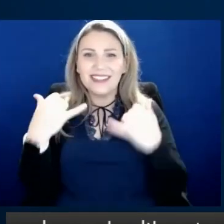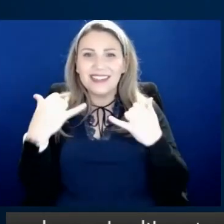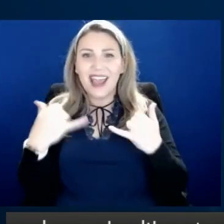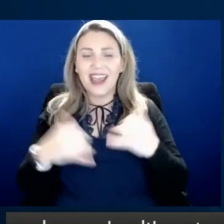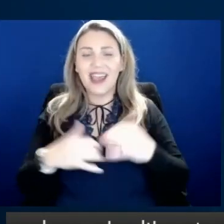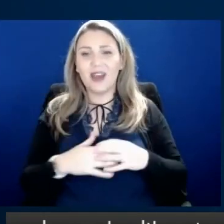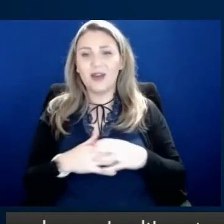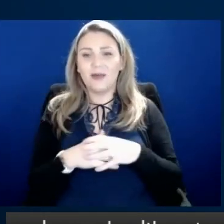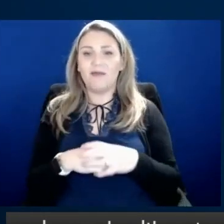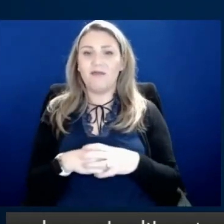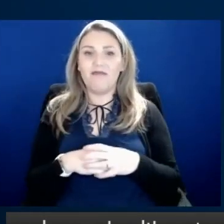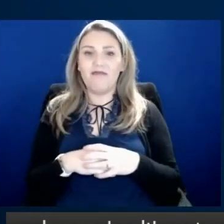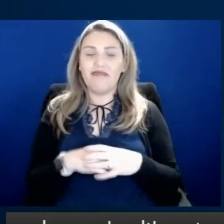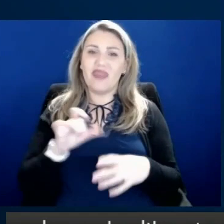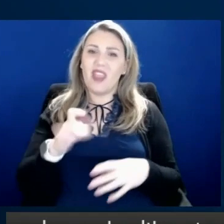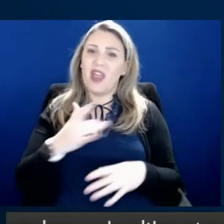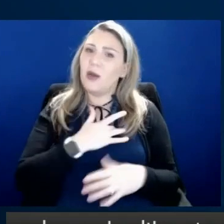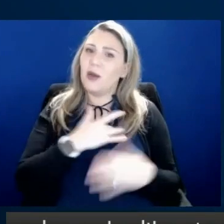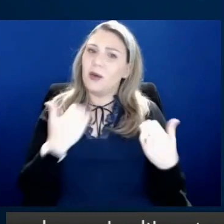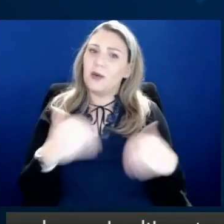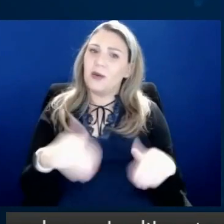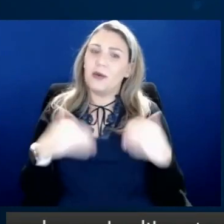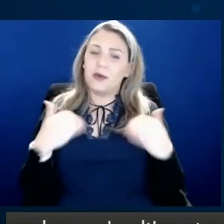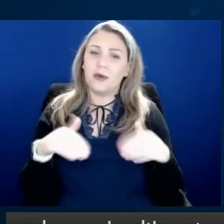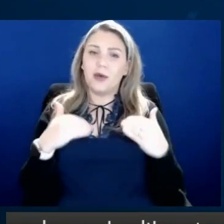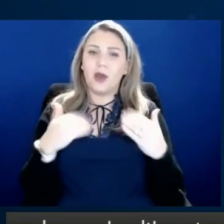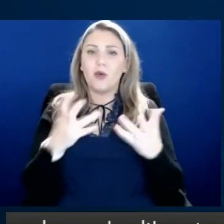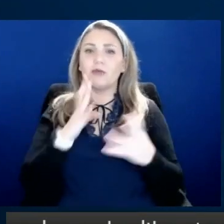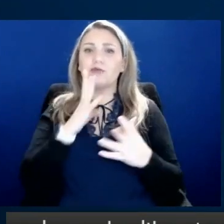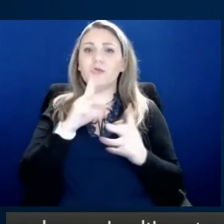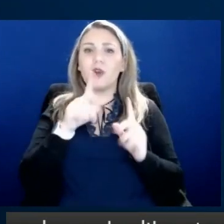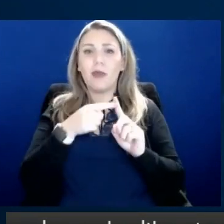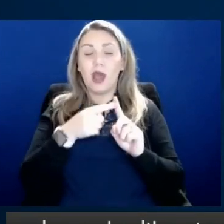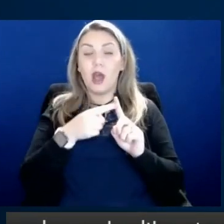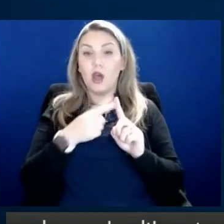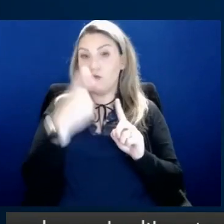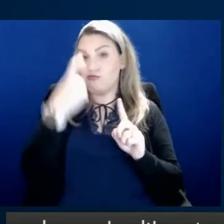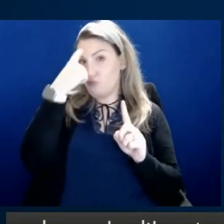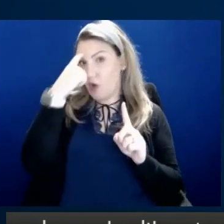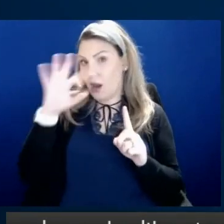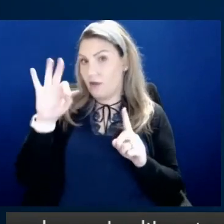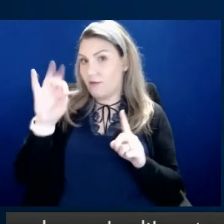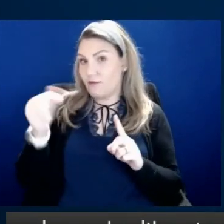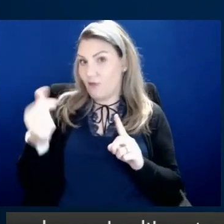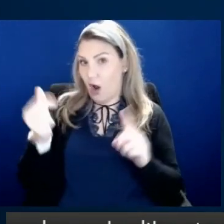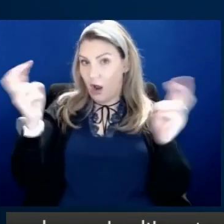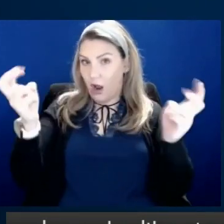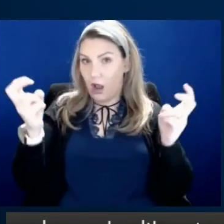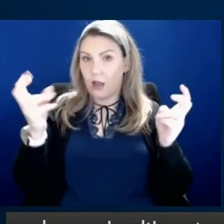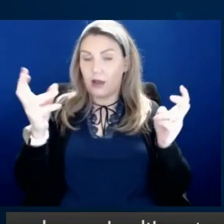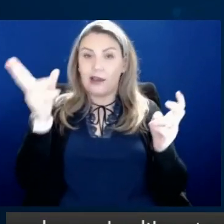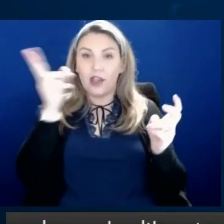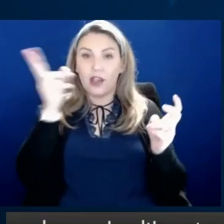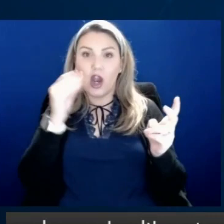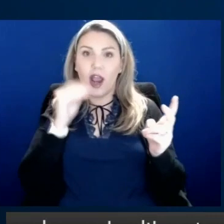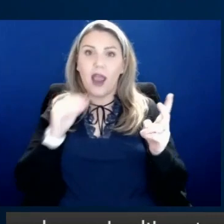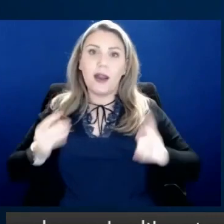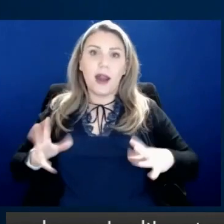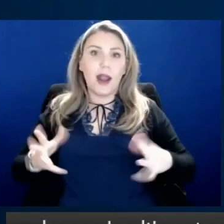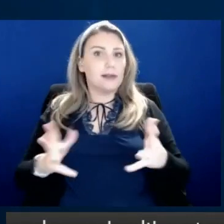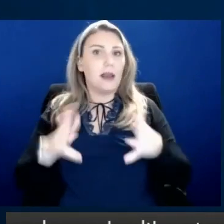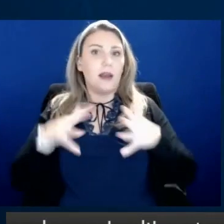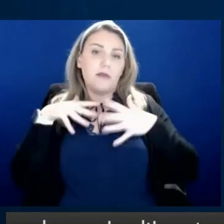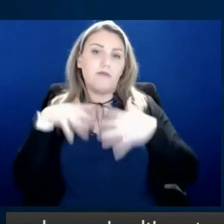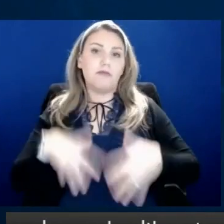that hits home. So I just want to talk about the brain fog is something I hear a lot, but this anxiety and depression,